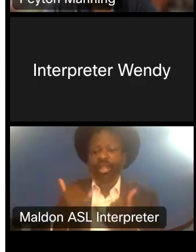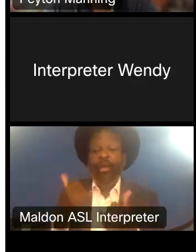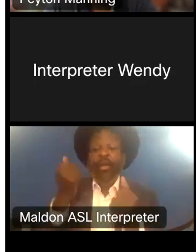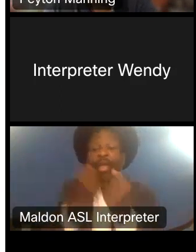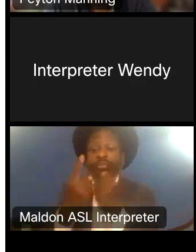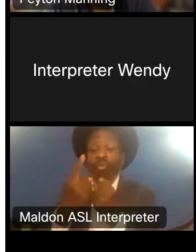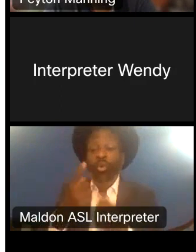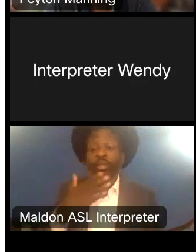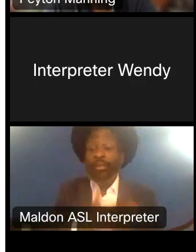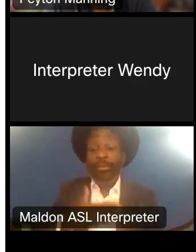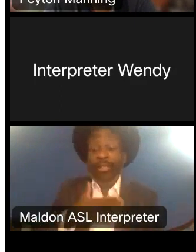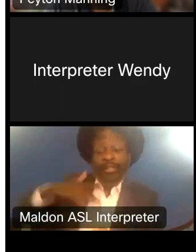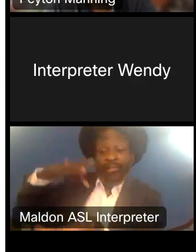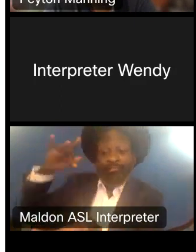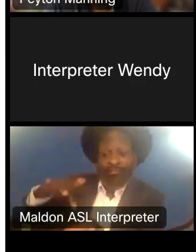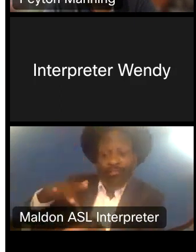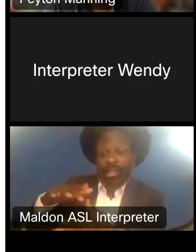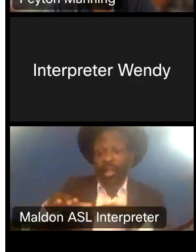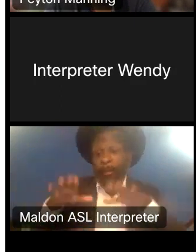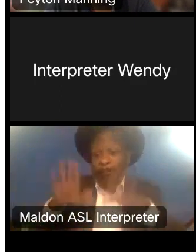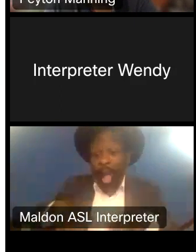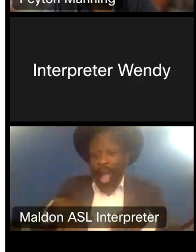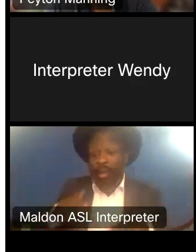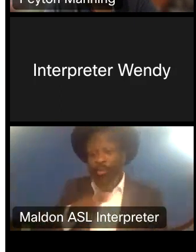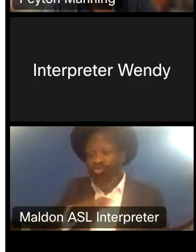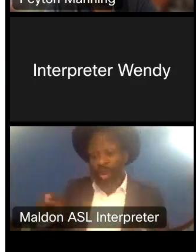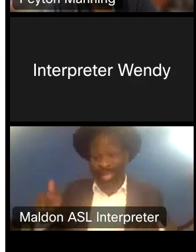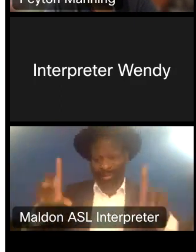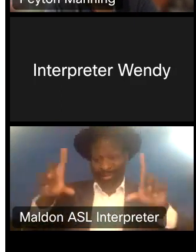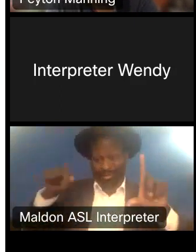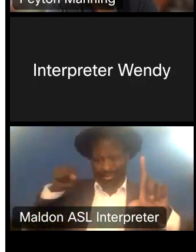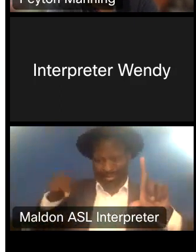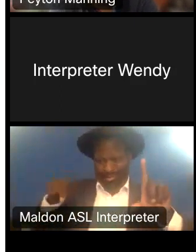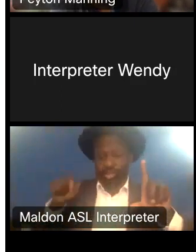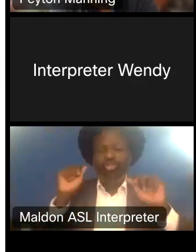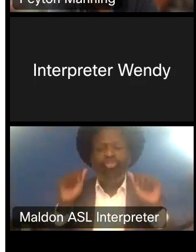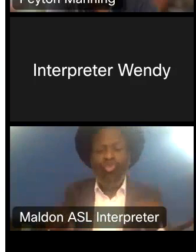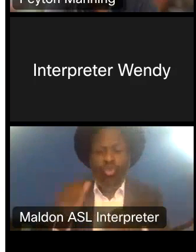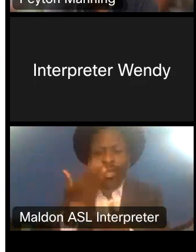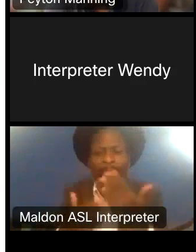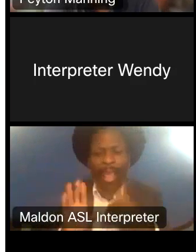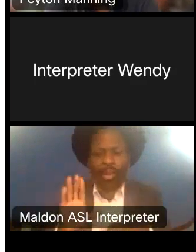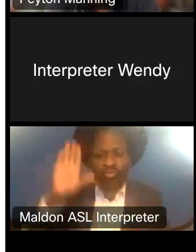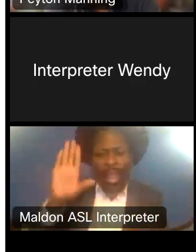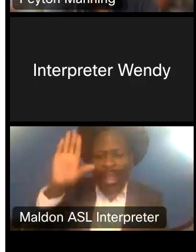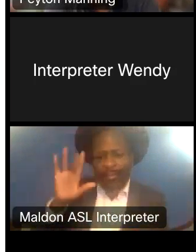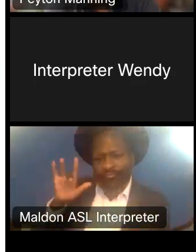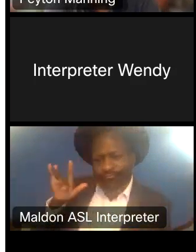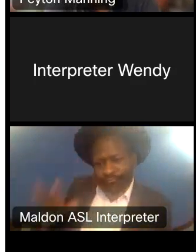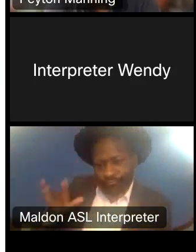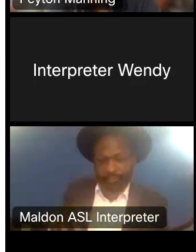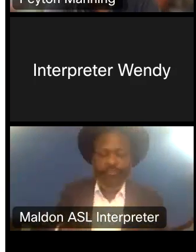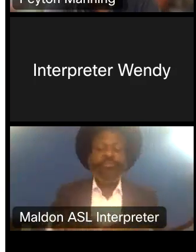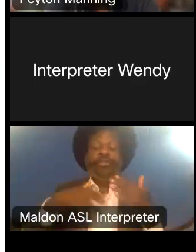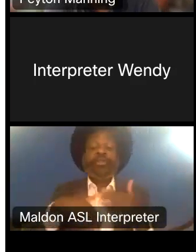raise hand function at the bottom right of your screen. The next question in the chat is, a safe bike to the communities